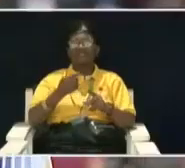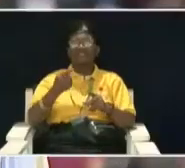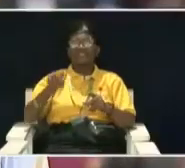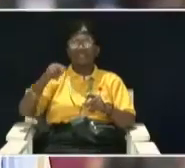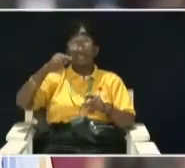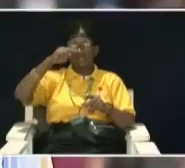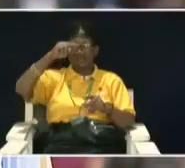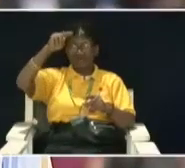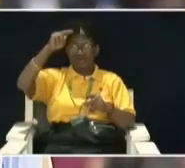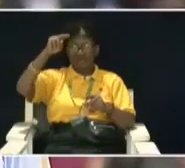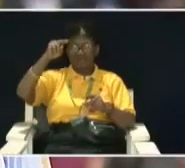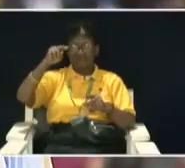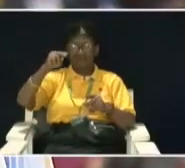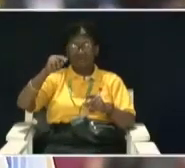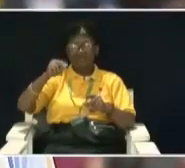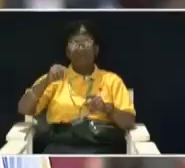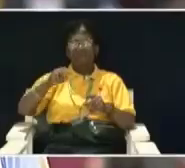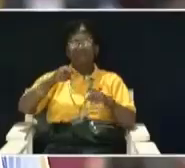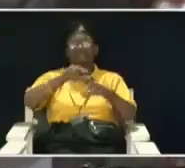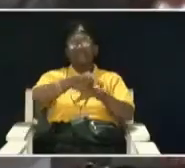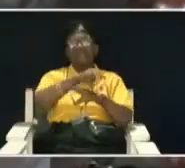Send help to them from the south.